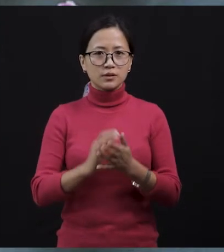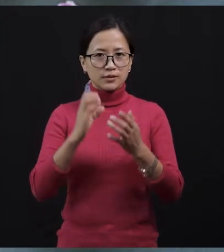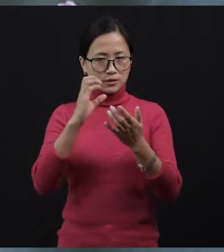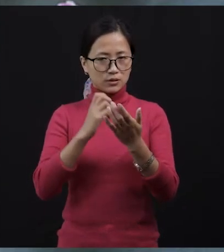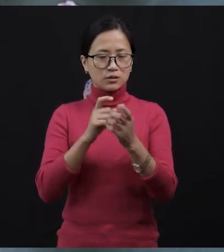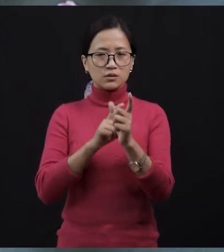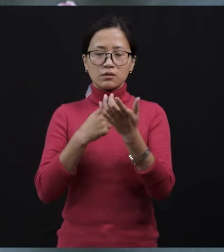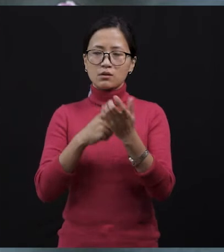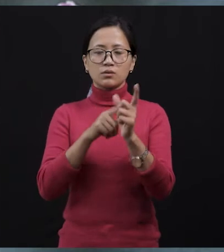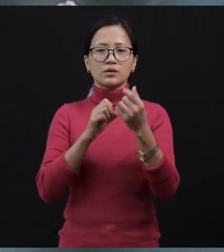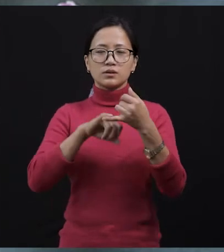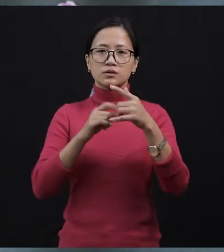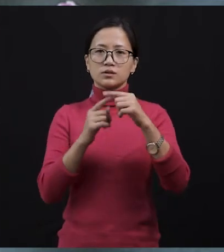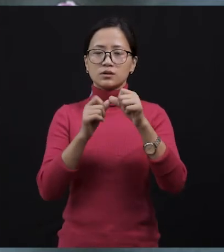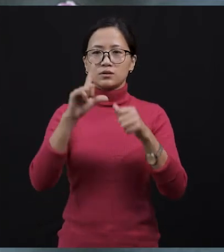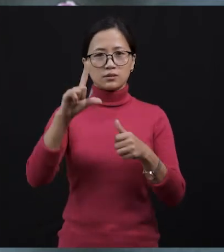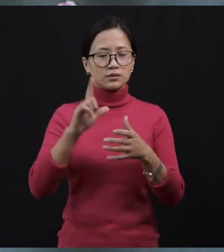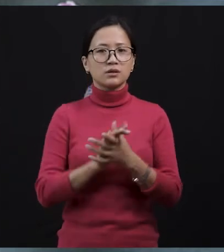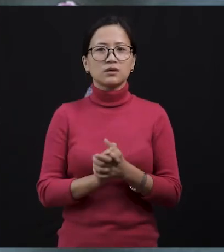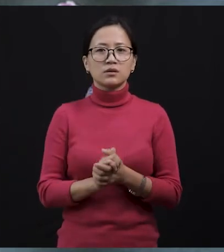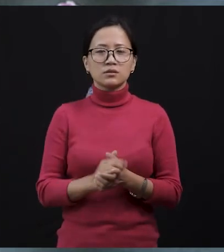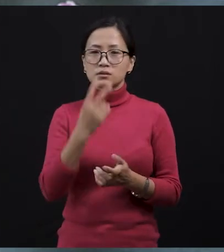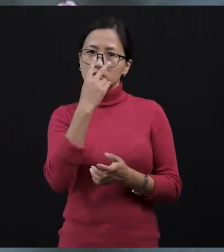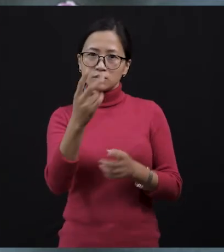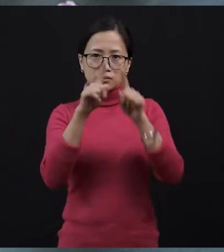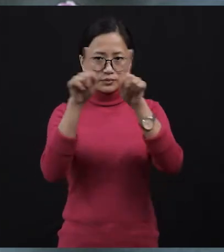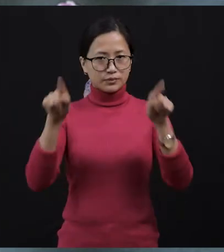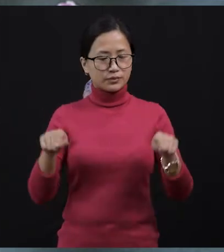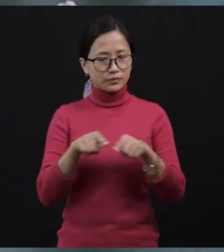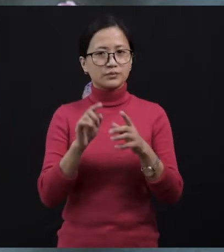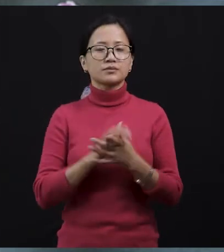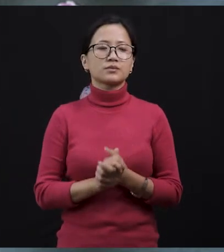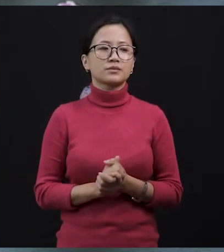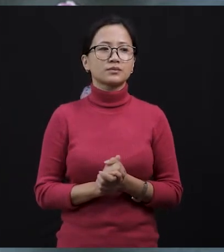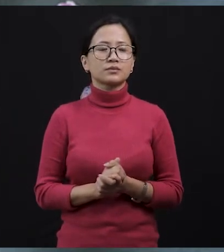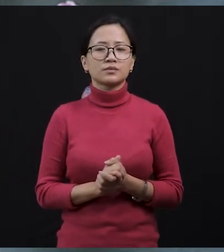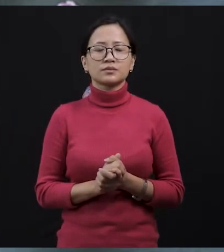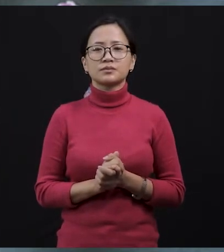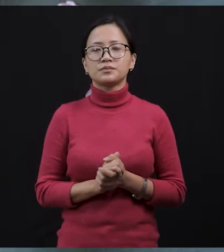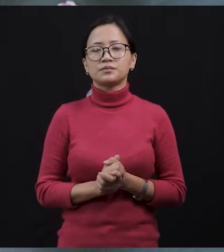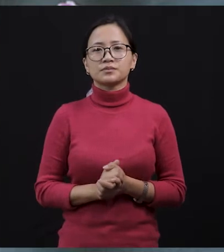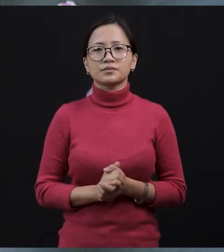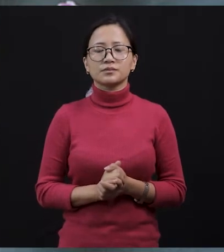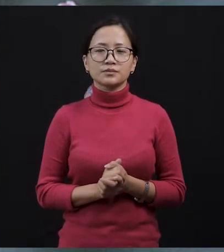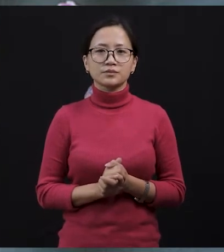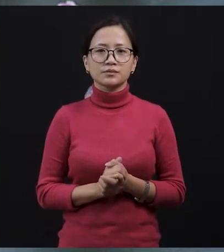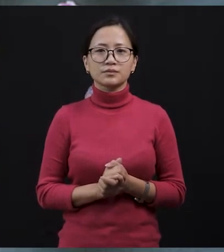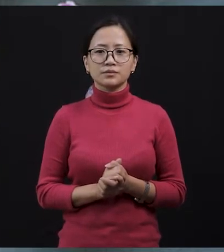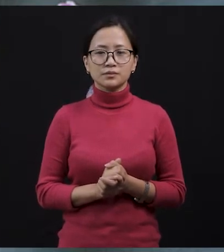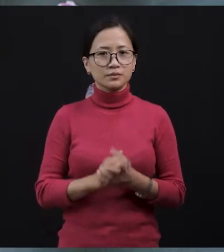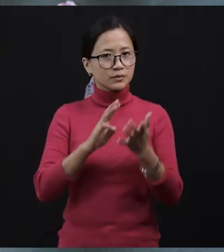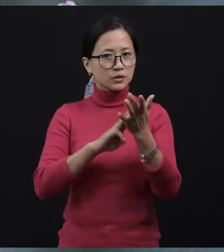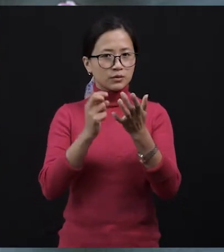crystals. Okay? They look interesting, right? So they are crystals. And